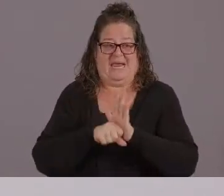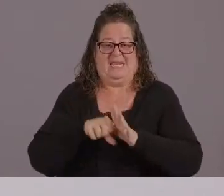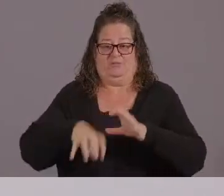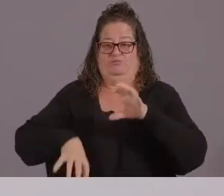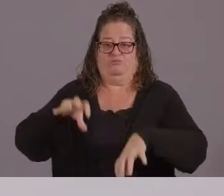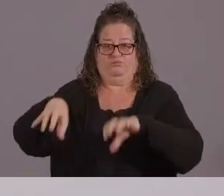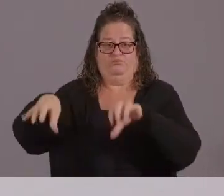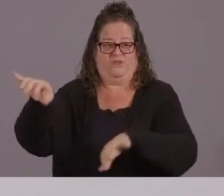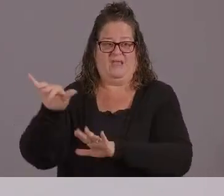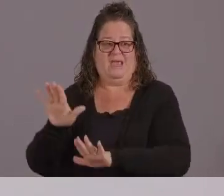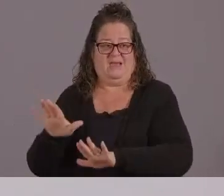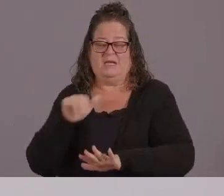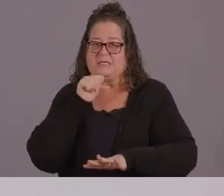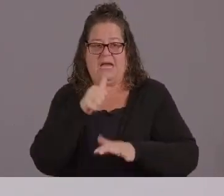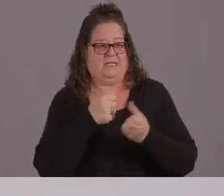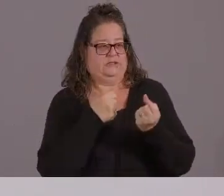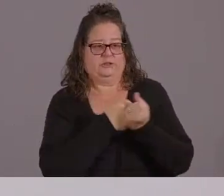it.